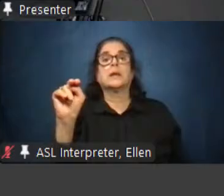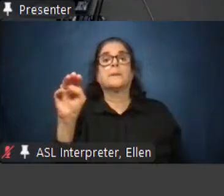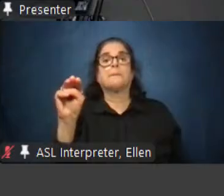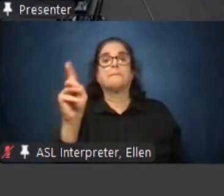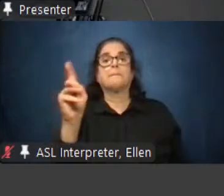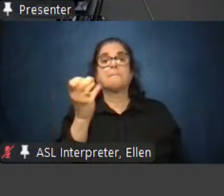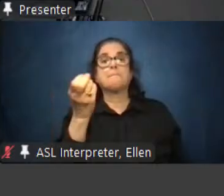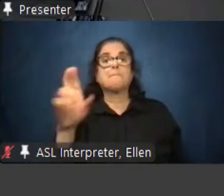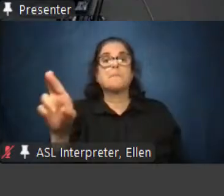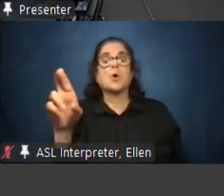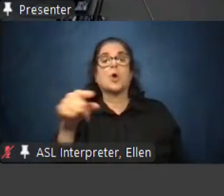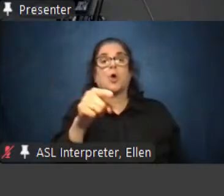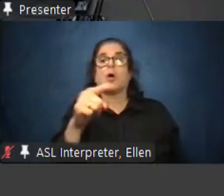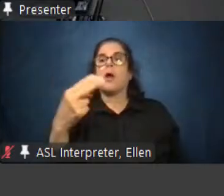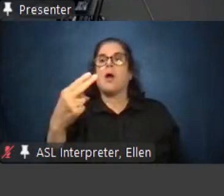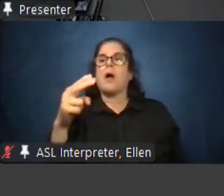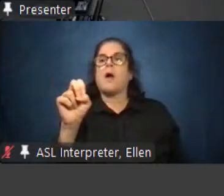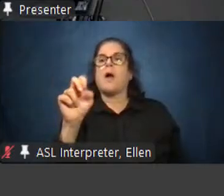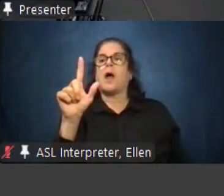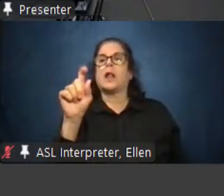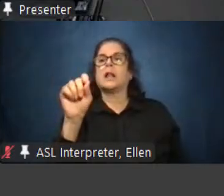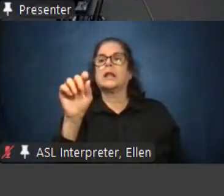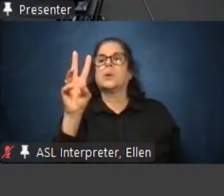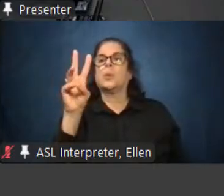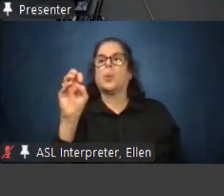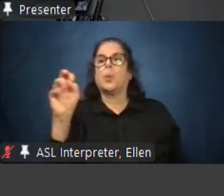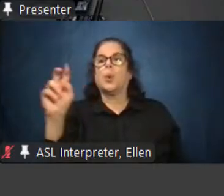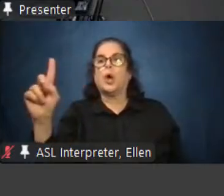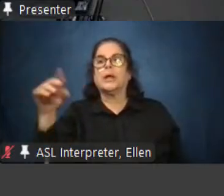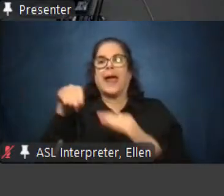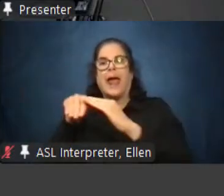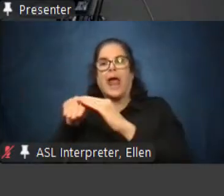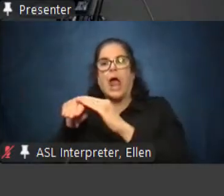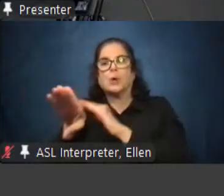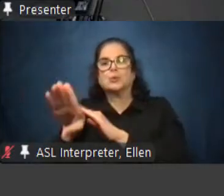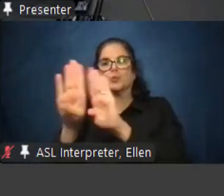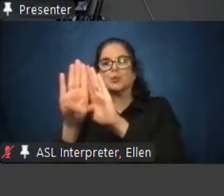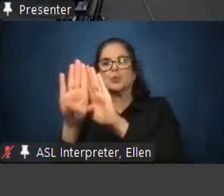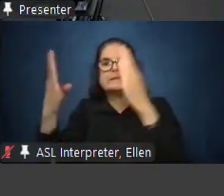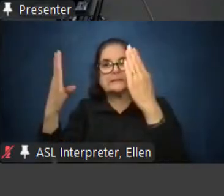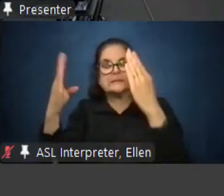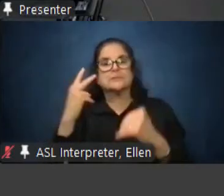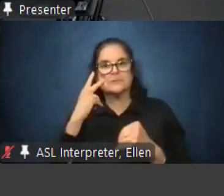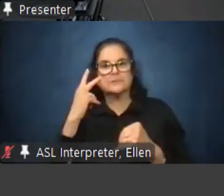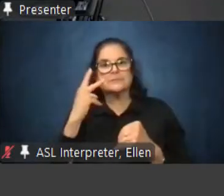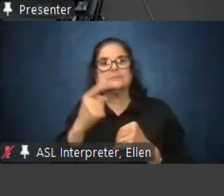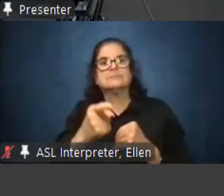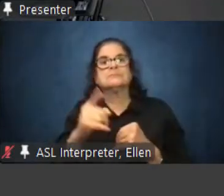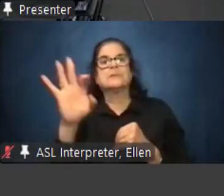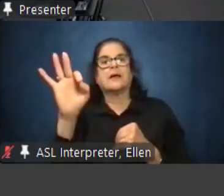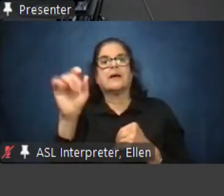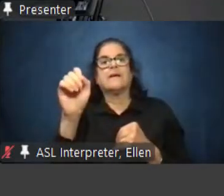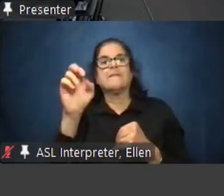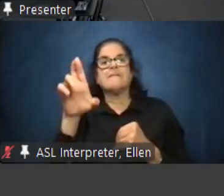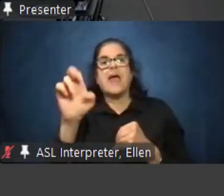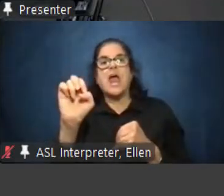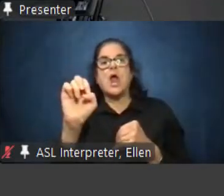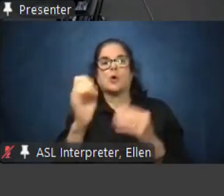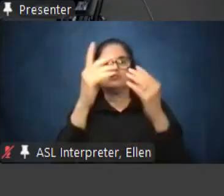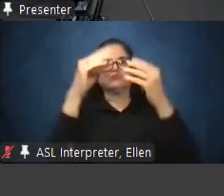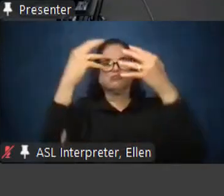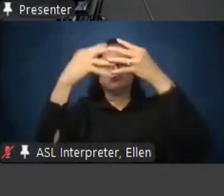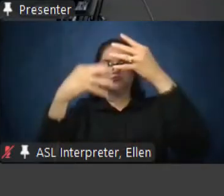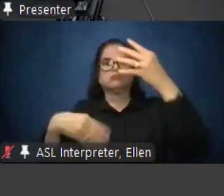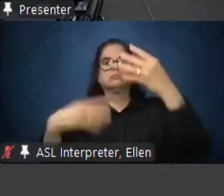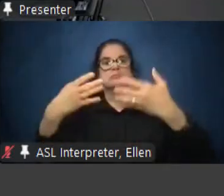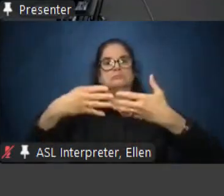Hollywood entrance side of Bryn Mawr here. So you can see in this photo the fare array directly in front of you with the new accessible gates, as well as the